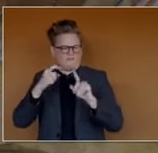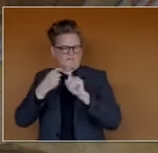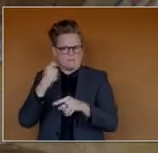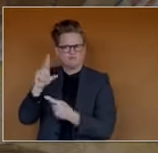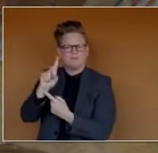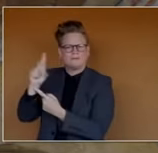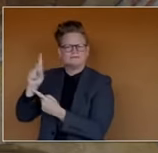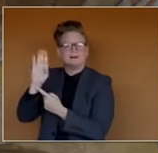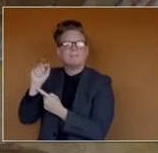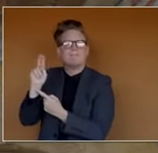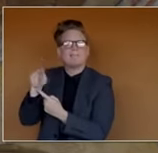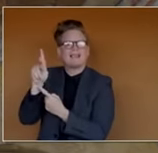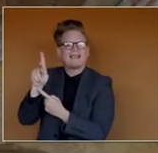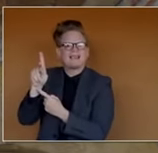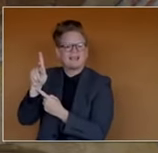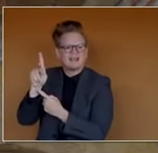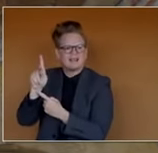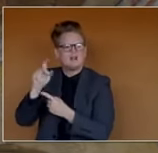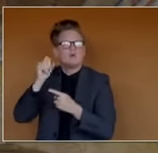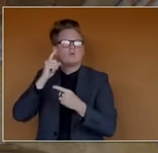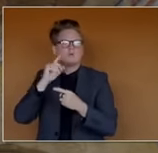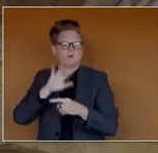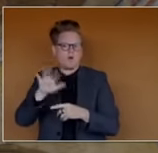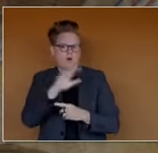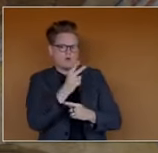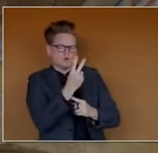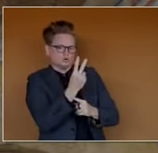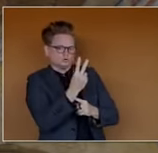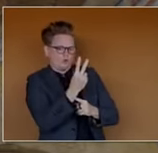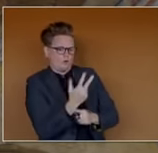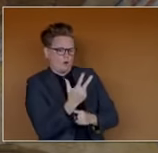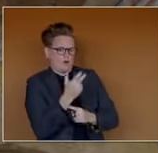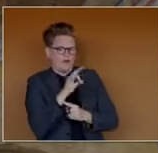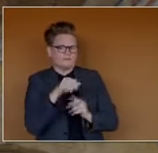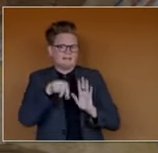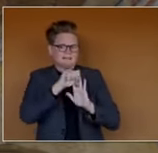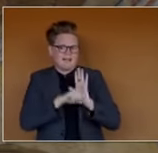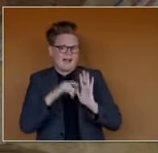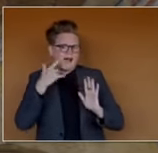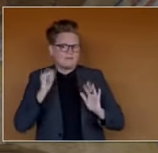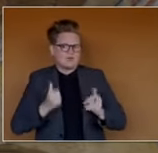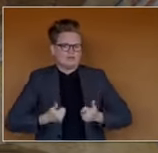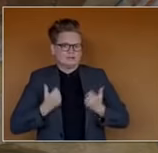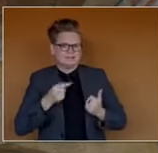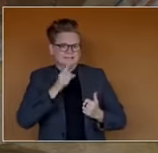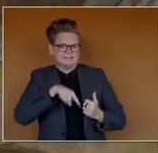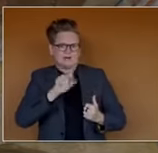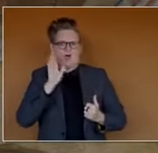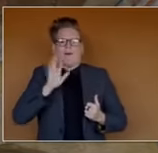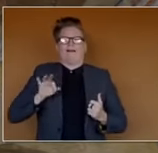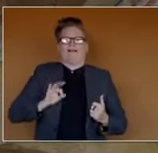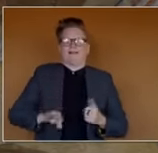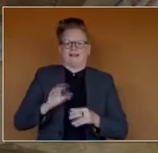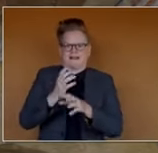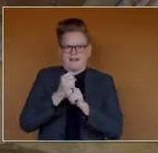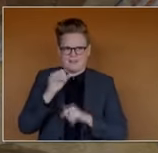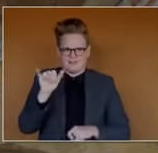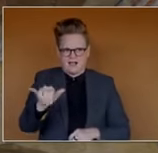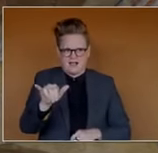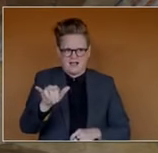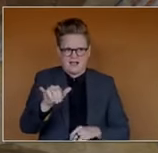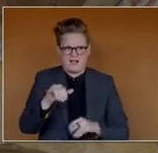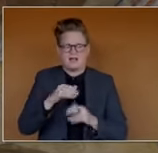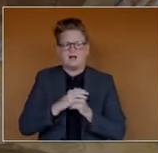all Californians will benefit from this stimulus. That's roughly $12 billion, let me